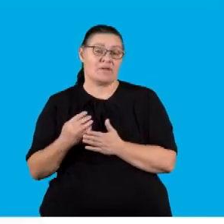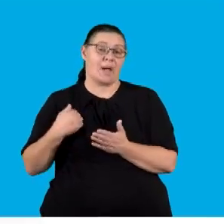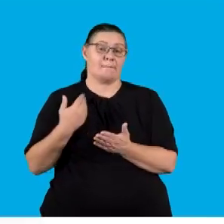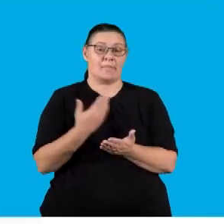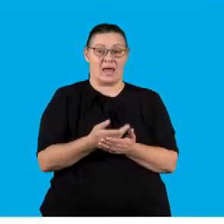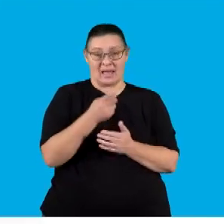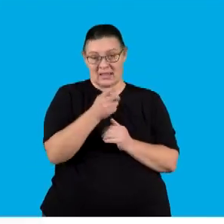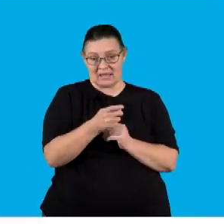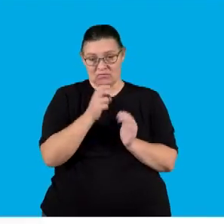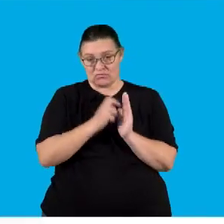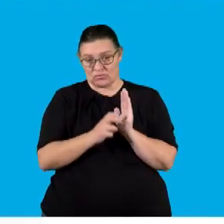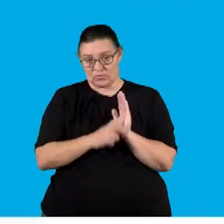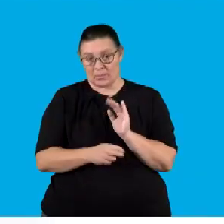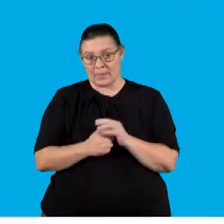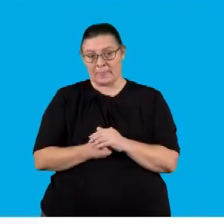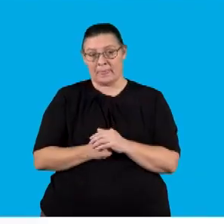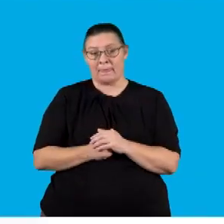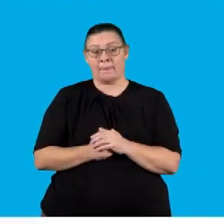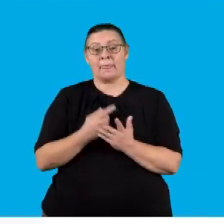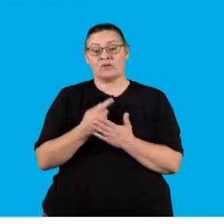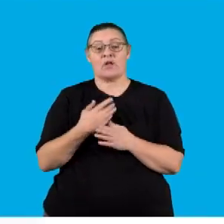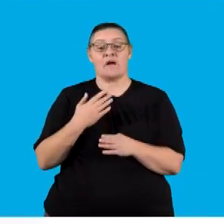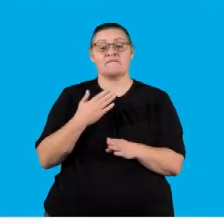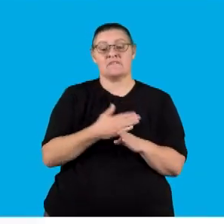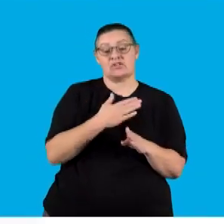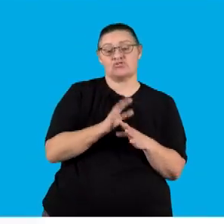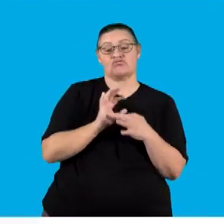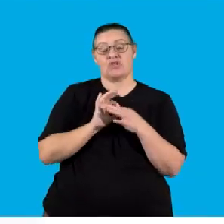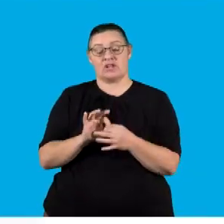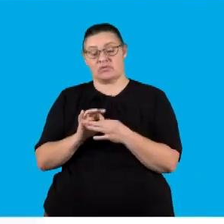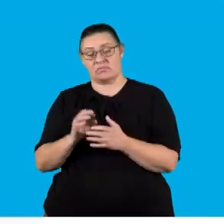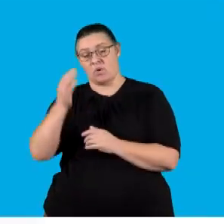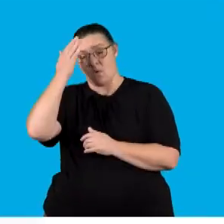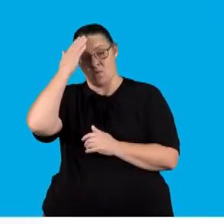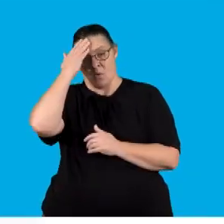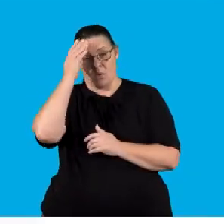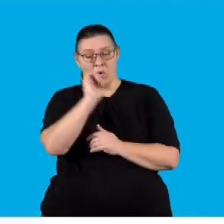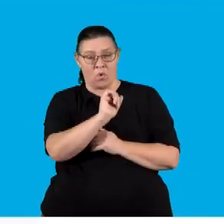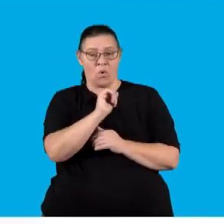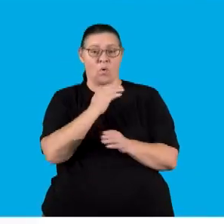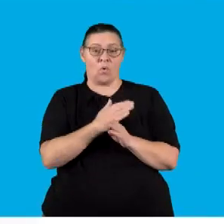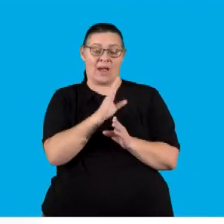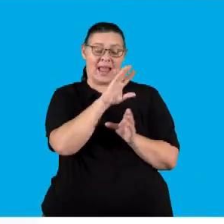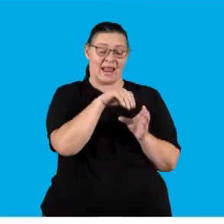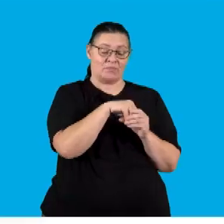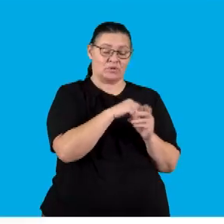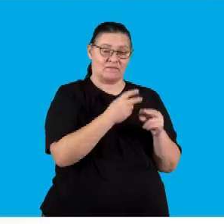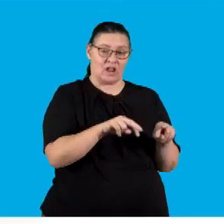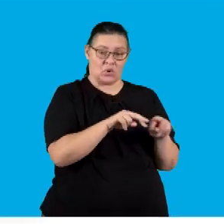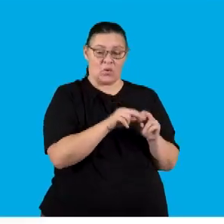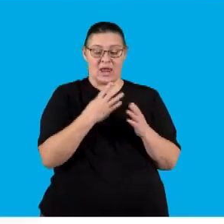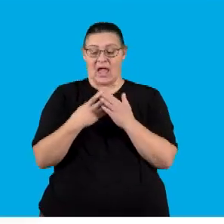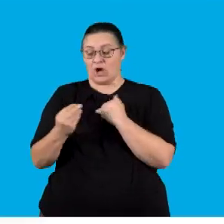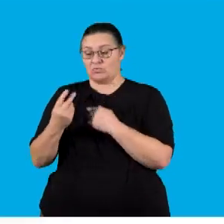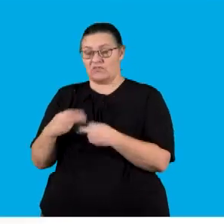us applying that rule? So since we are working with functions and relationships, we know that we are going to be working with the input